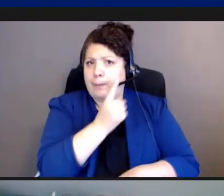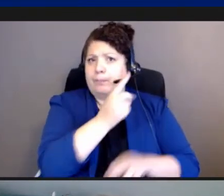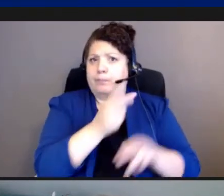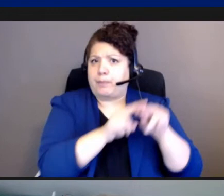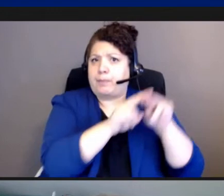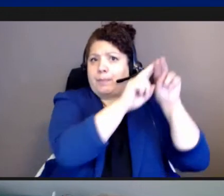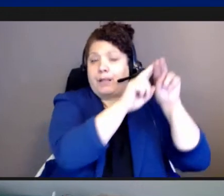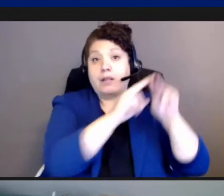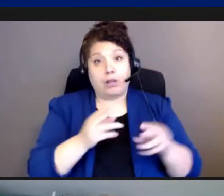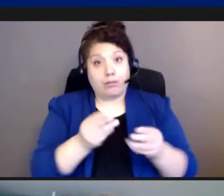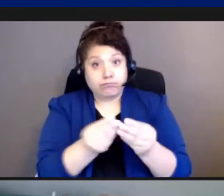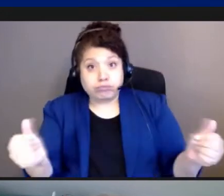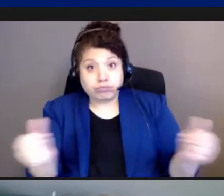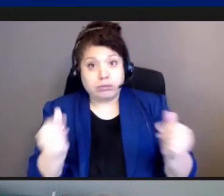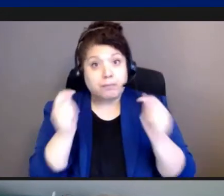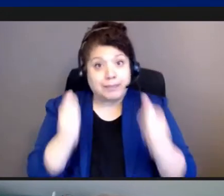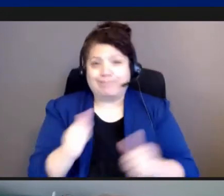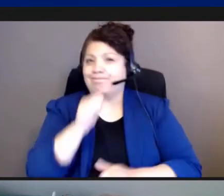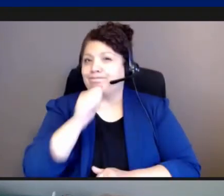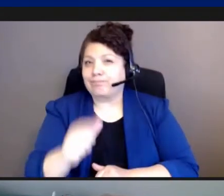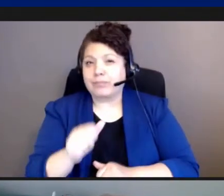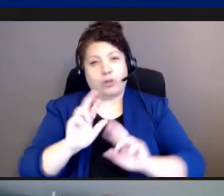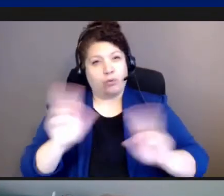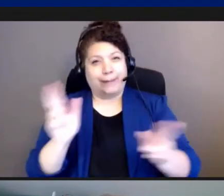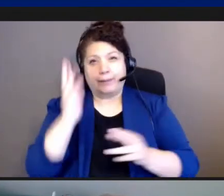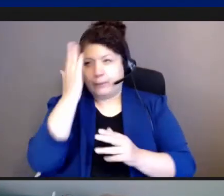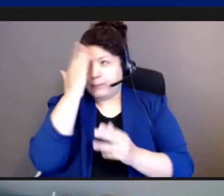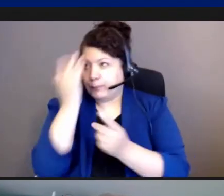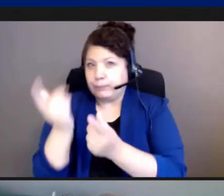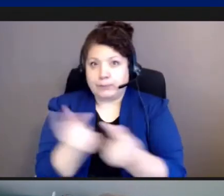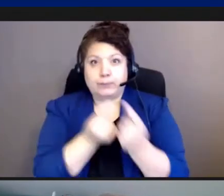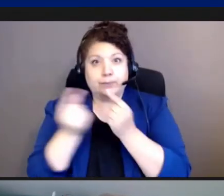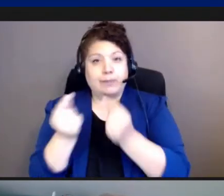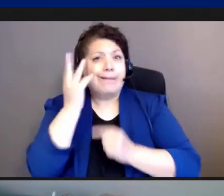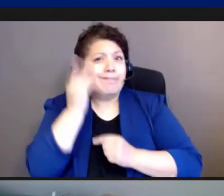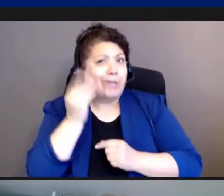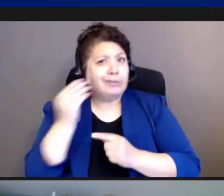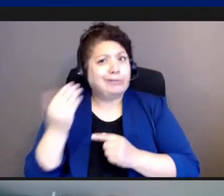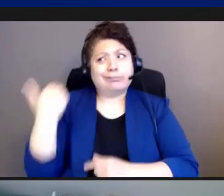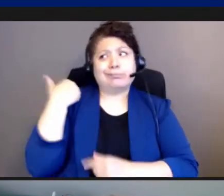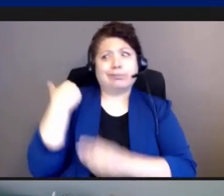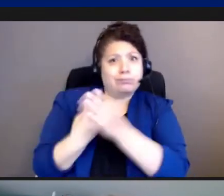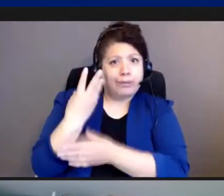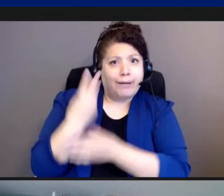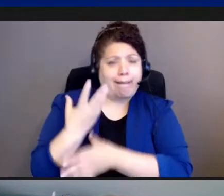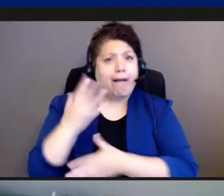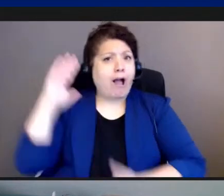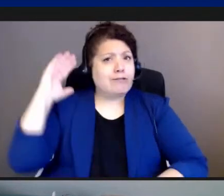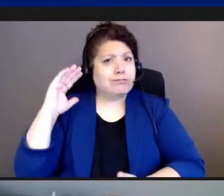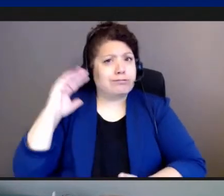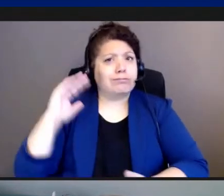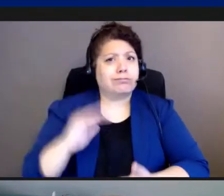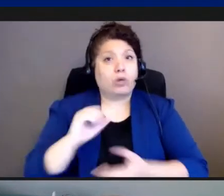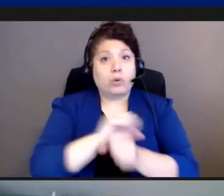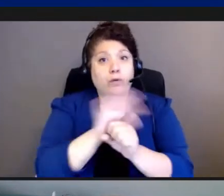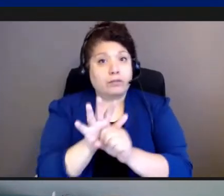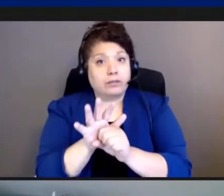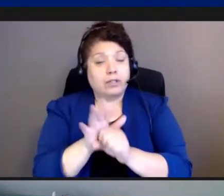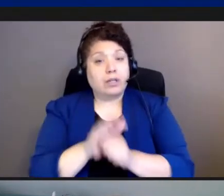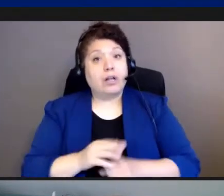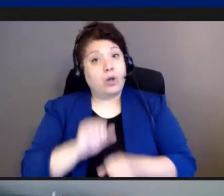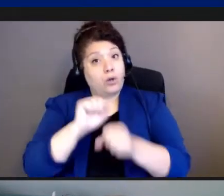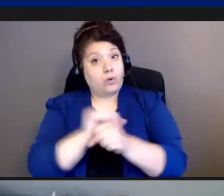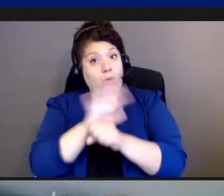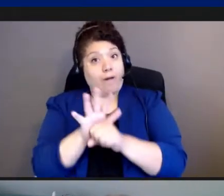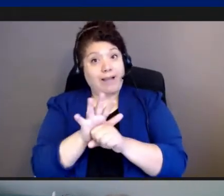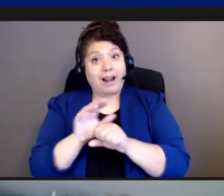have the tools, the knowledge, and the experience to do what it takes to flatten the curve. The more cases that are in the community,